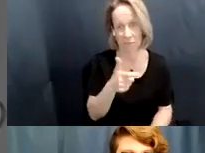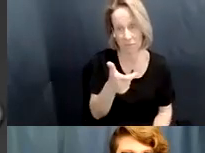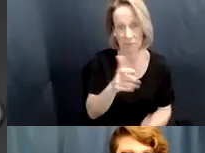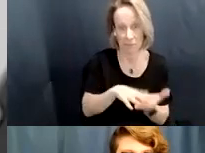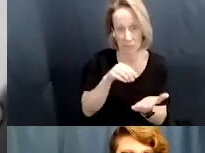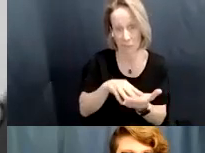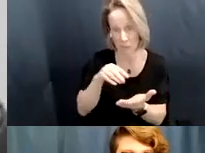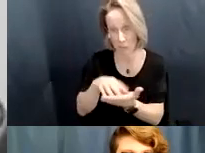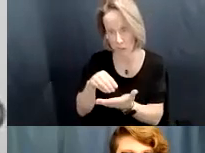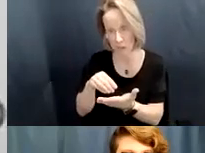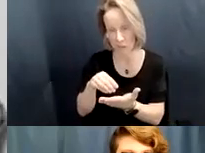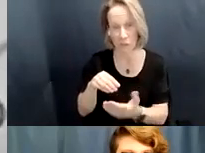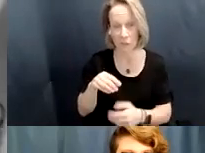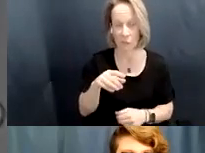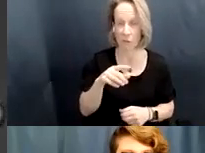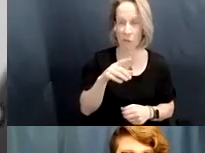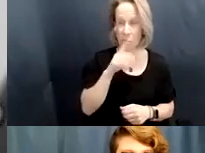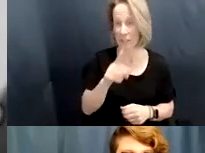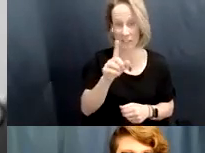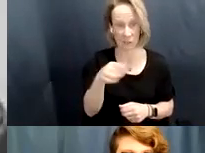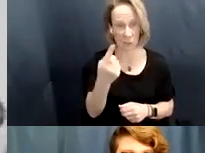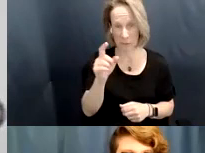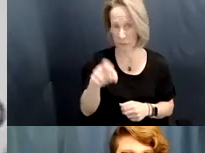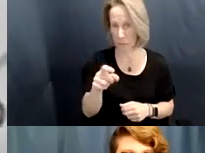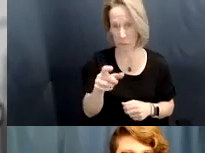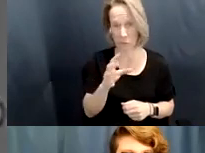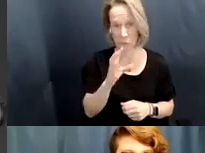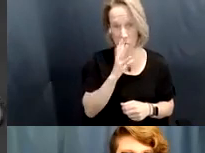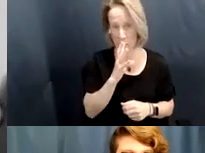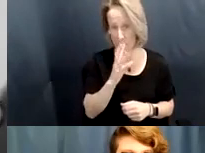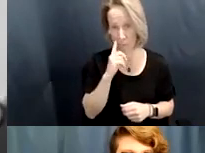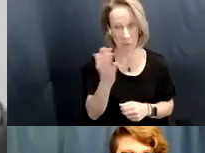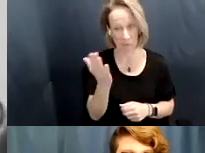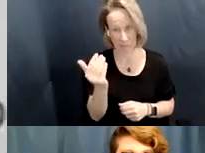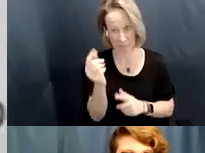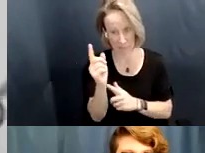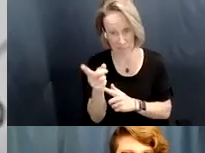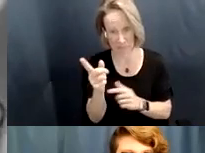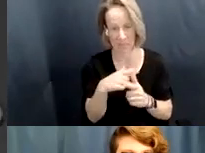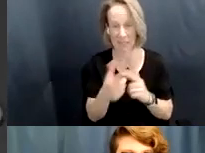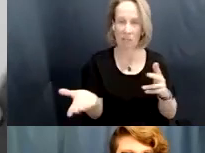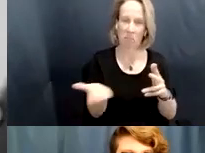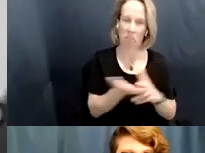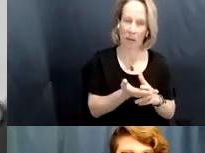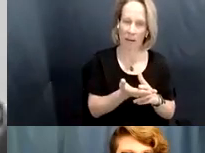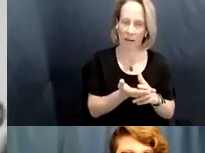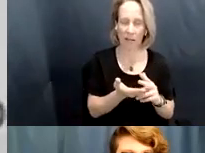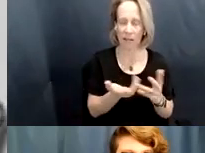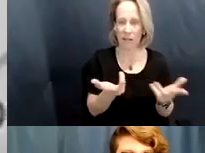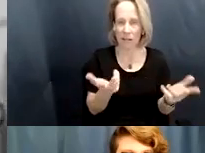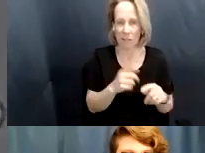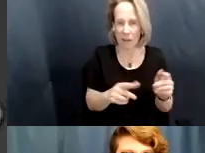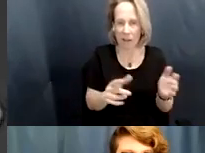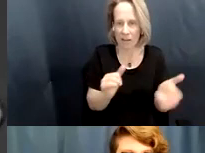to be talking for 15 minutes and then giving a break. But it's just not possible all the time, especially when we're trying to cram